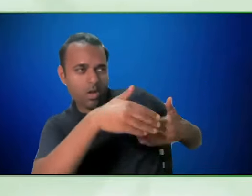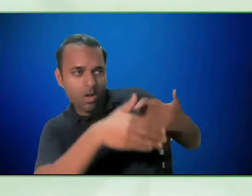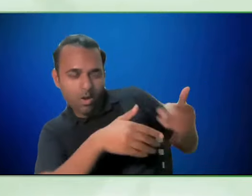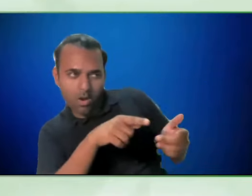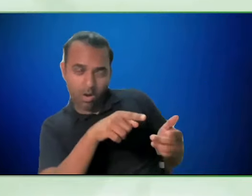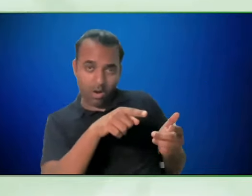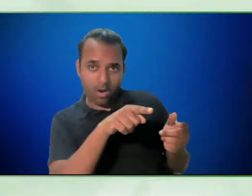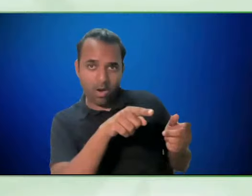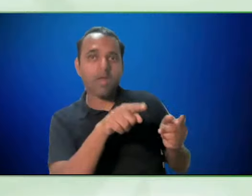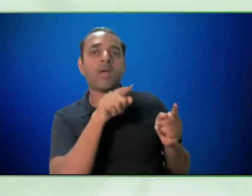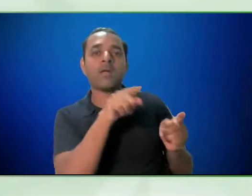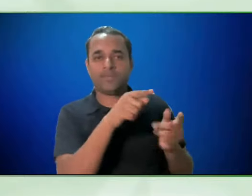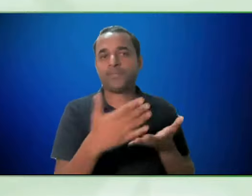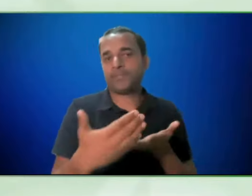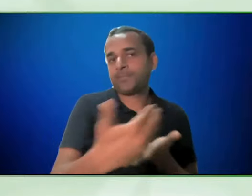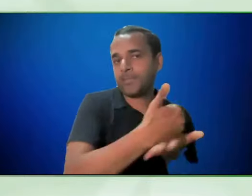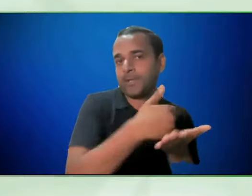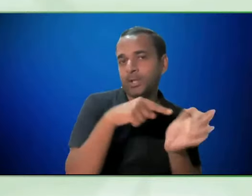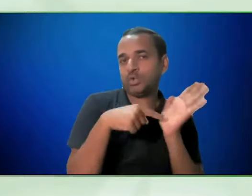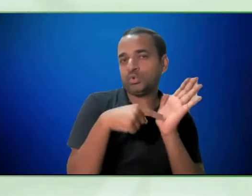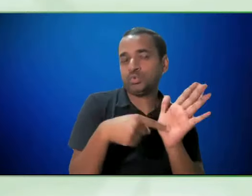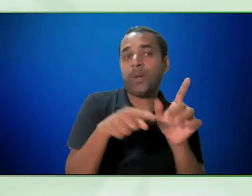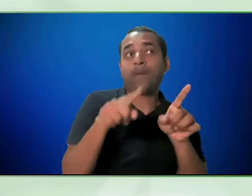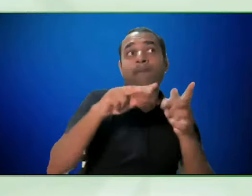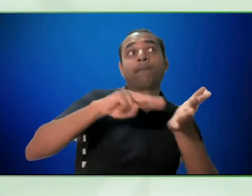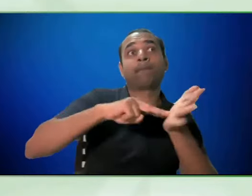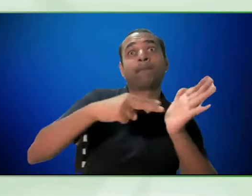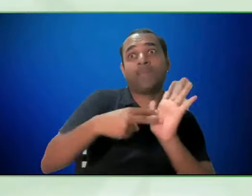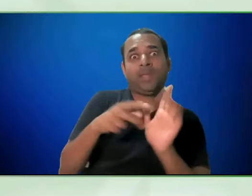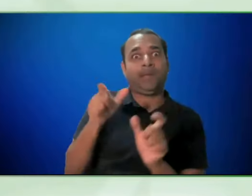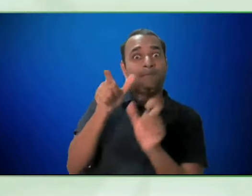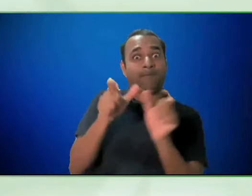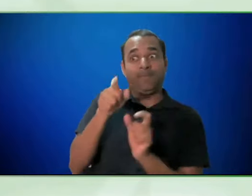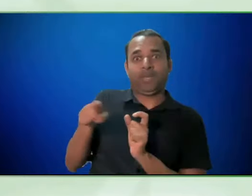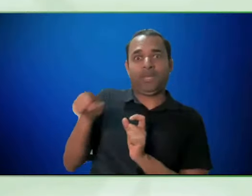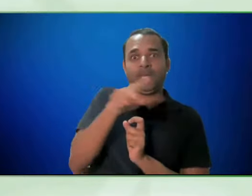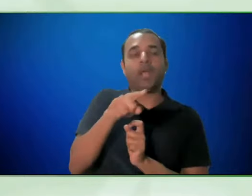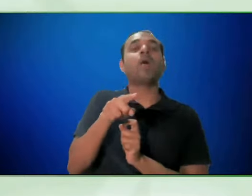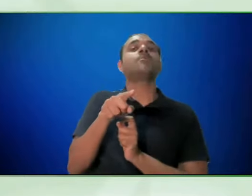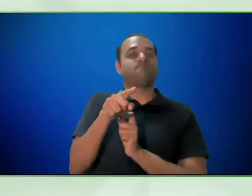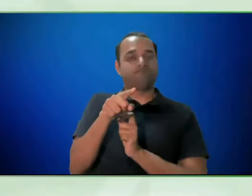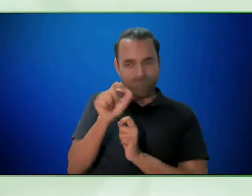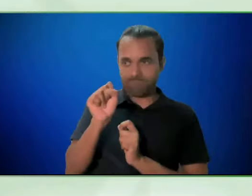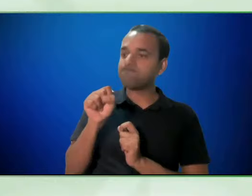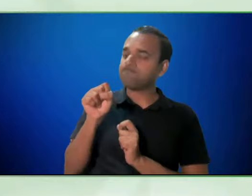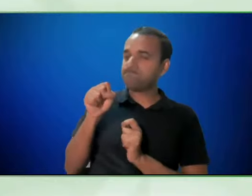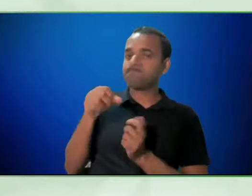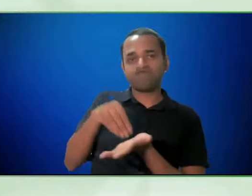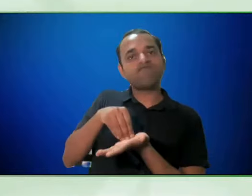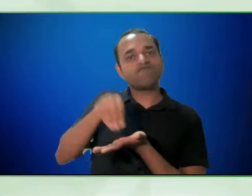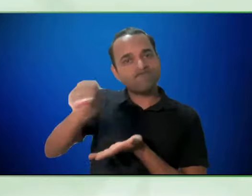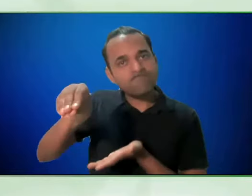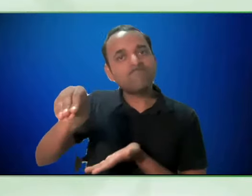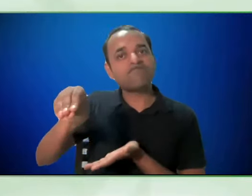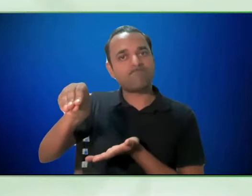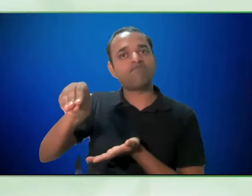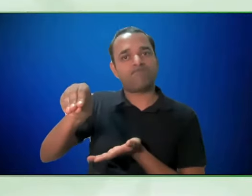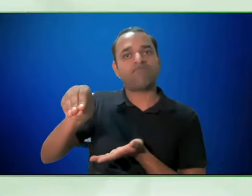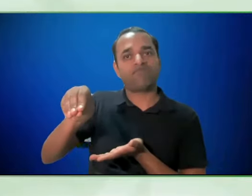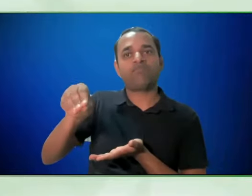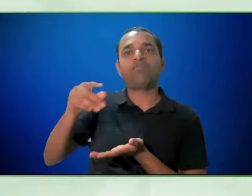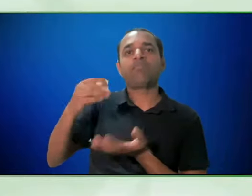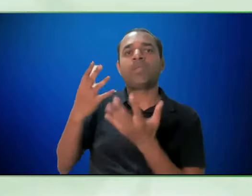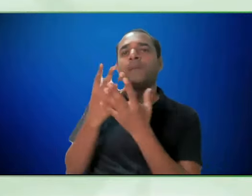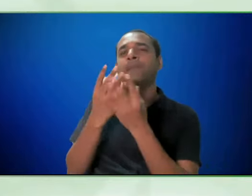are really greater than the cost. But it's also that you can see that there are challenges